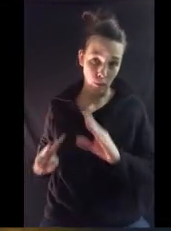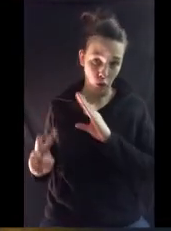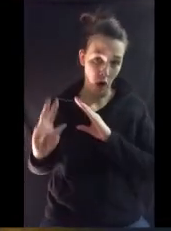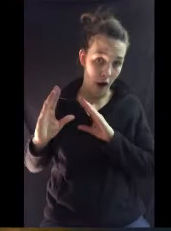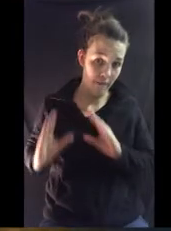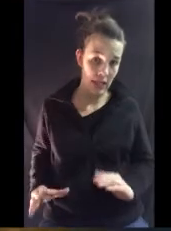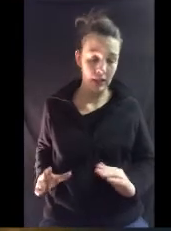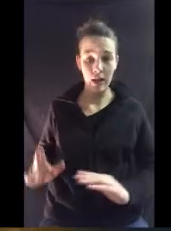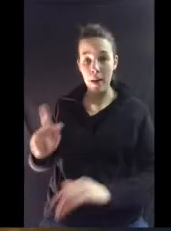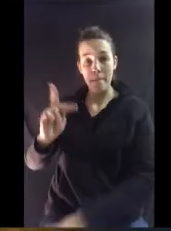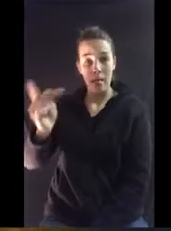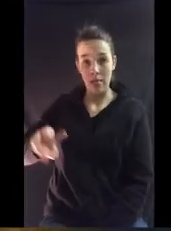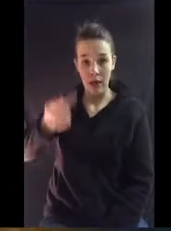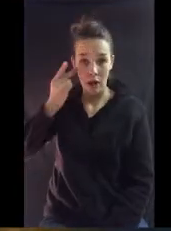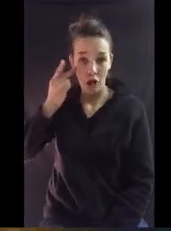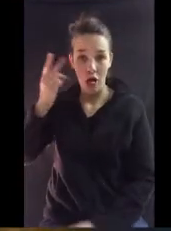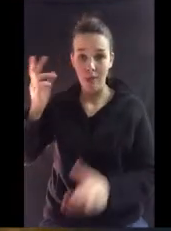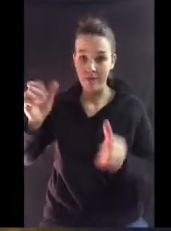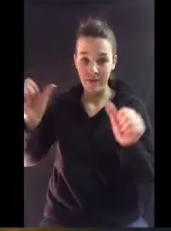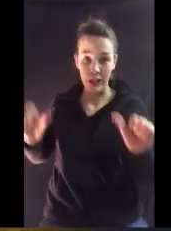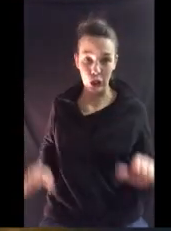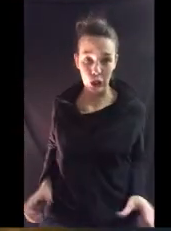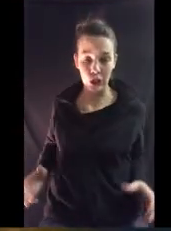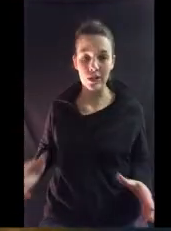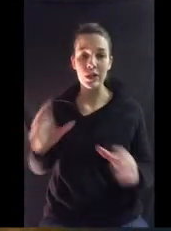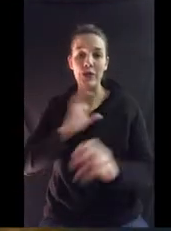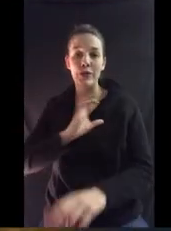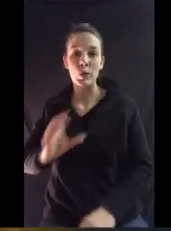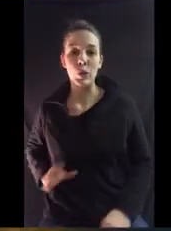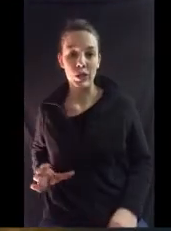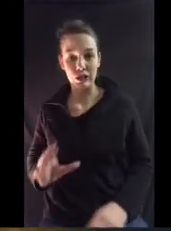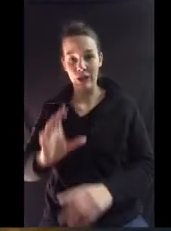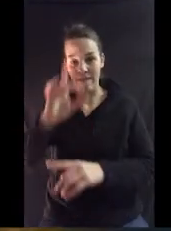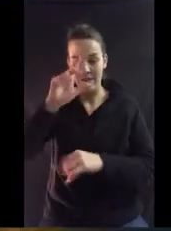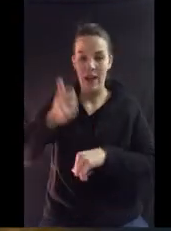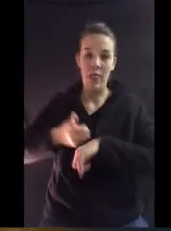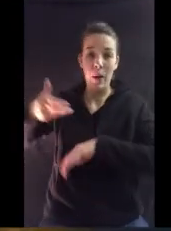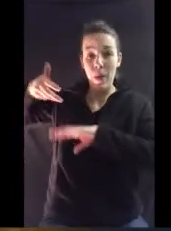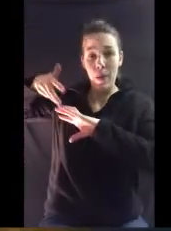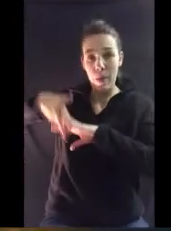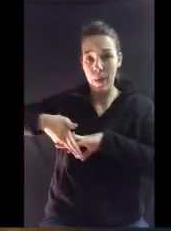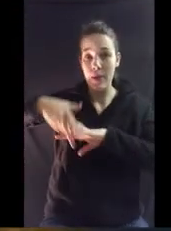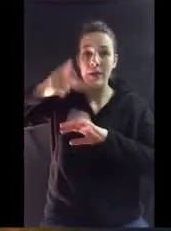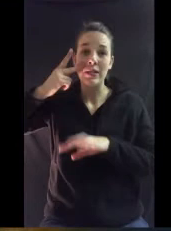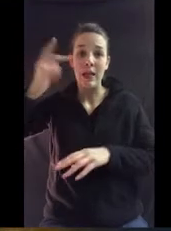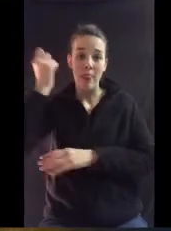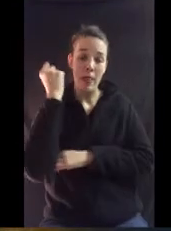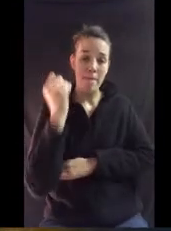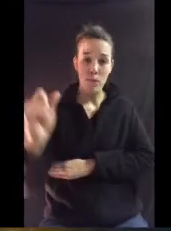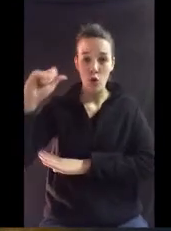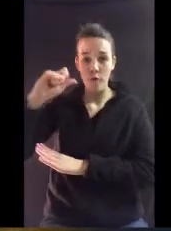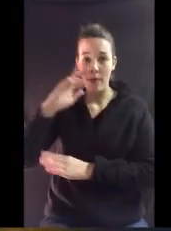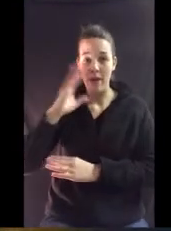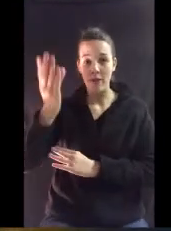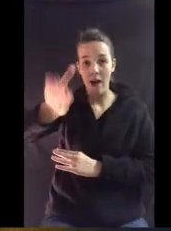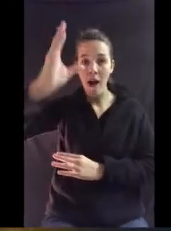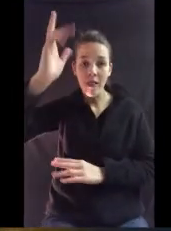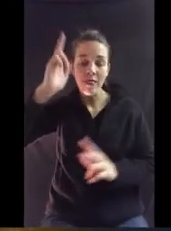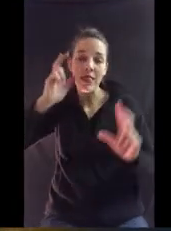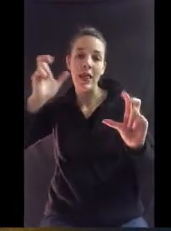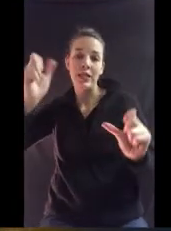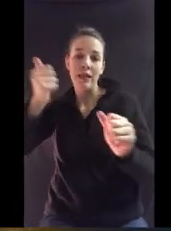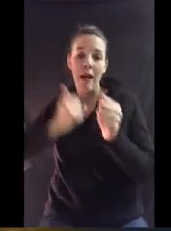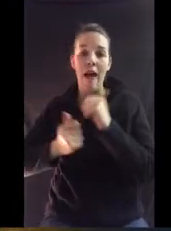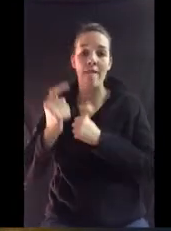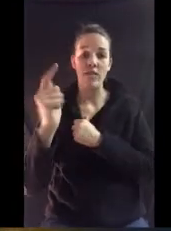pastor, a prophet, a political figure, one whose Christian faith was rooted in seeing the movement of God